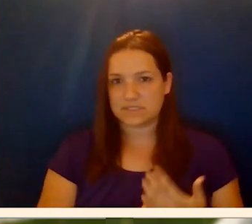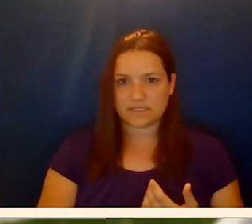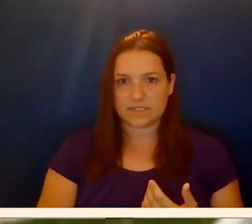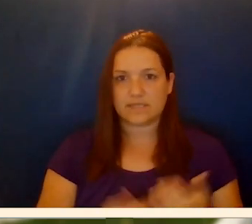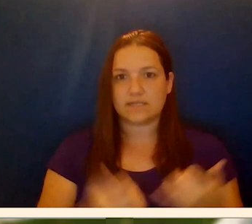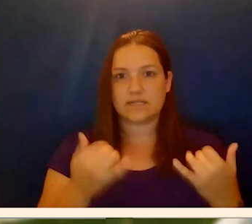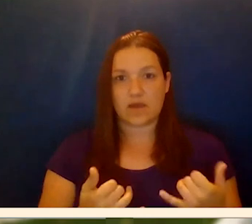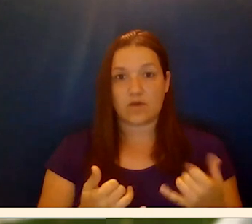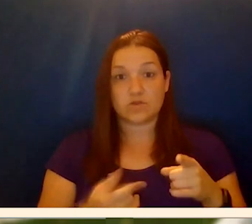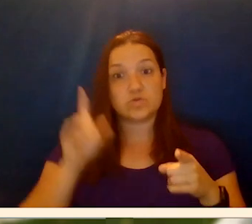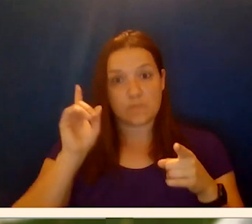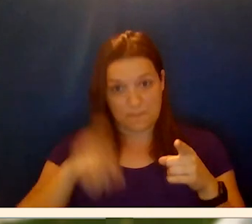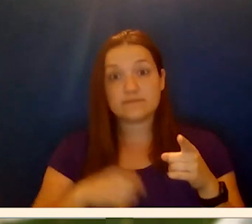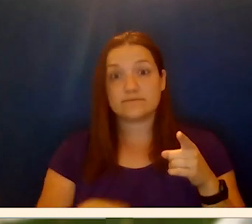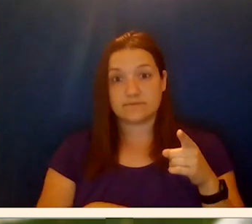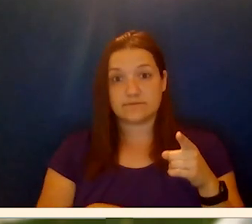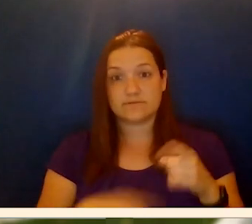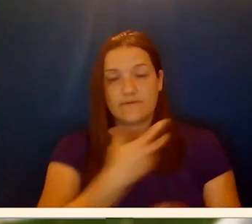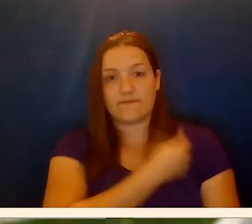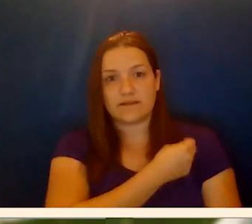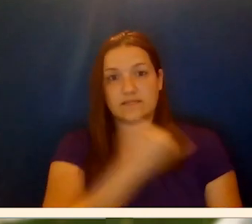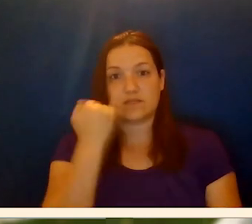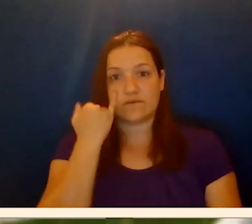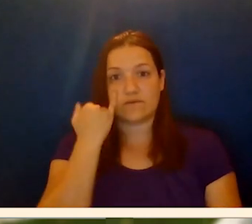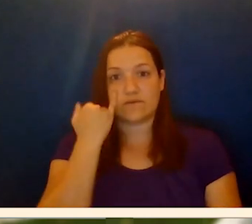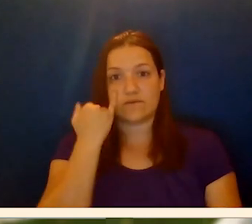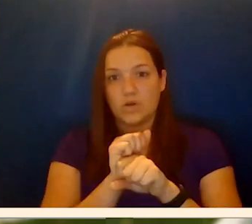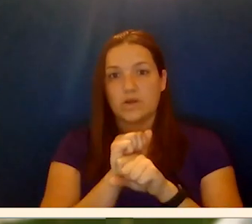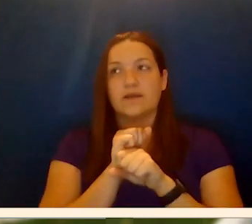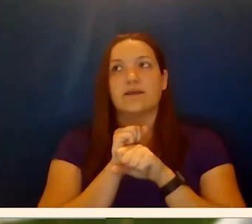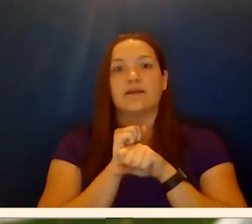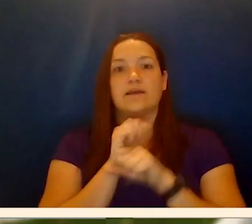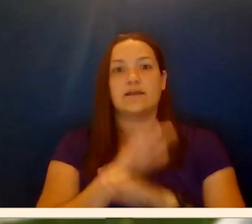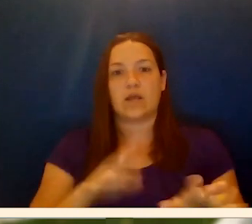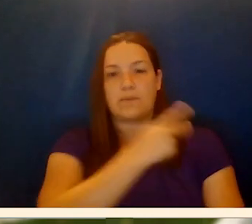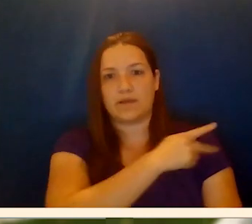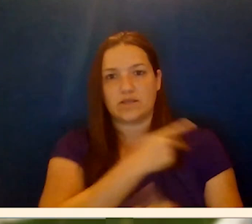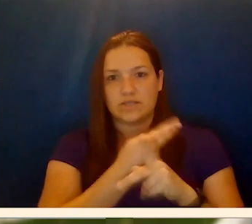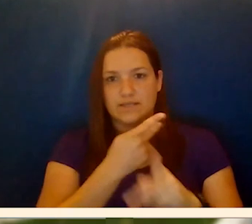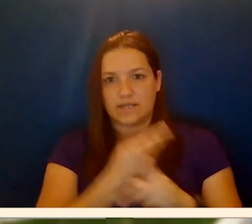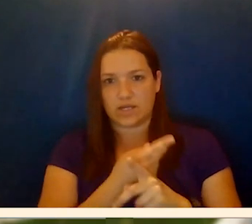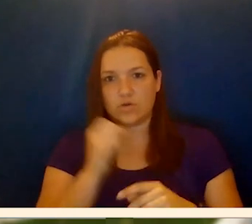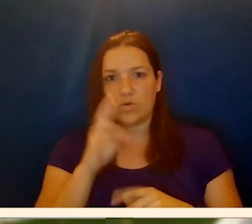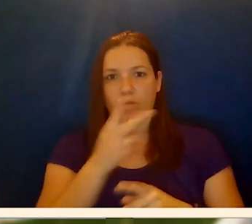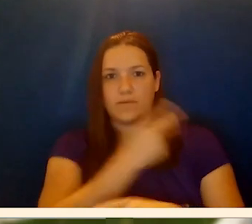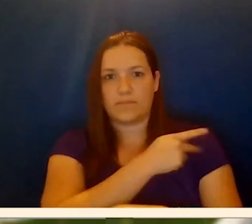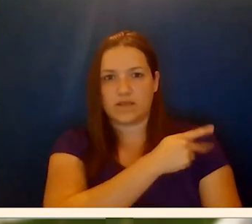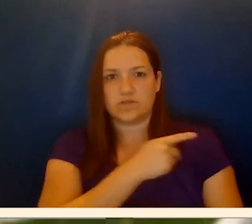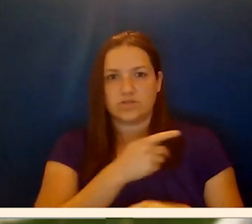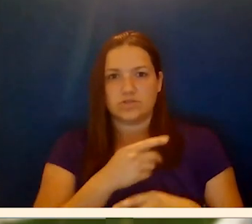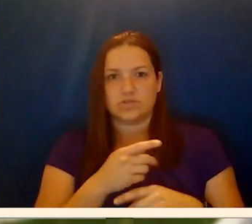you work, again, in an area where patient care is provided or patients access.